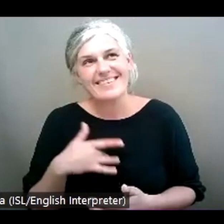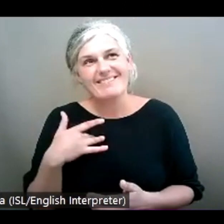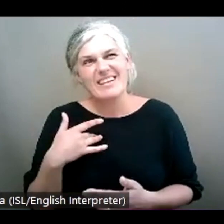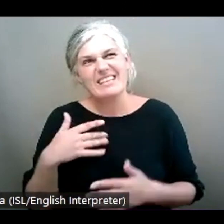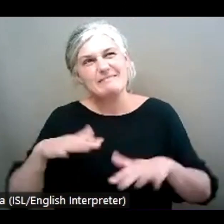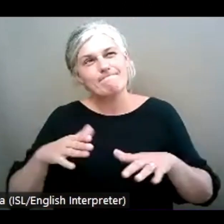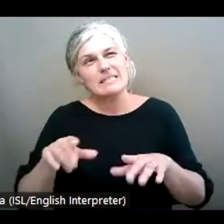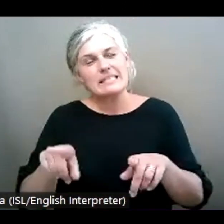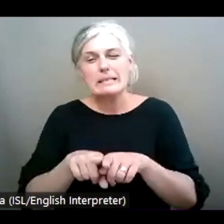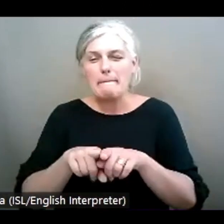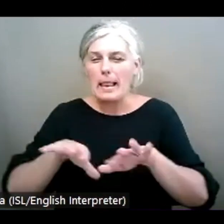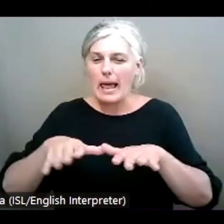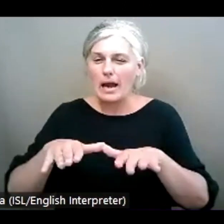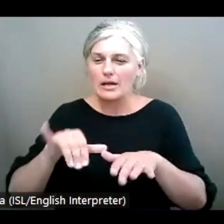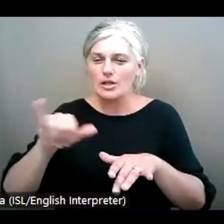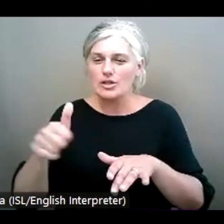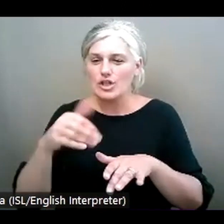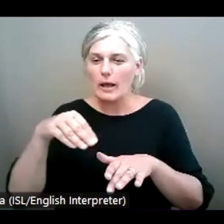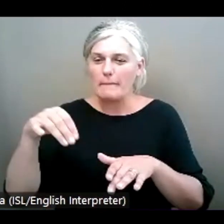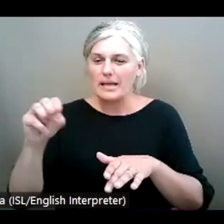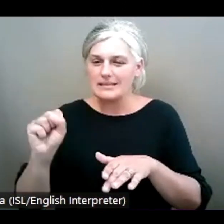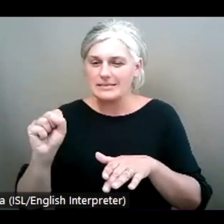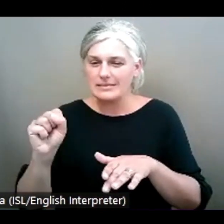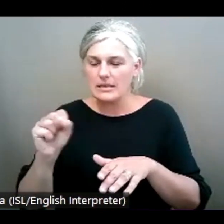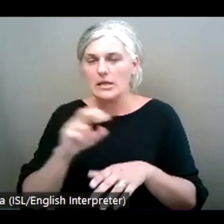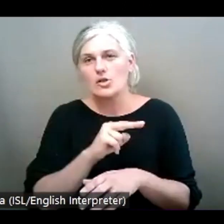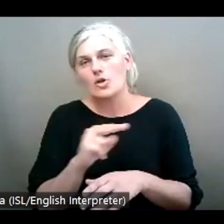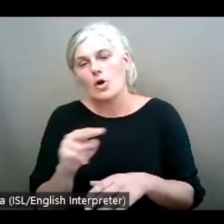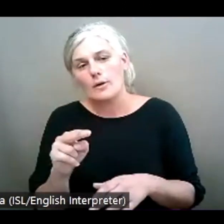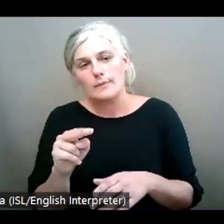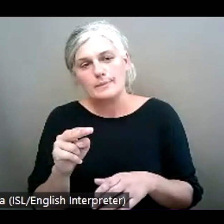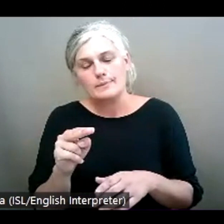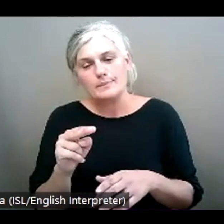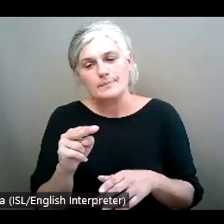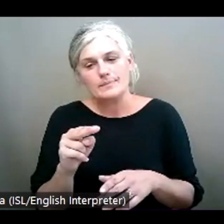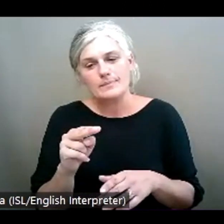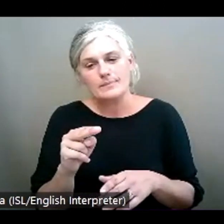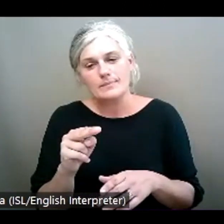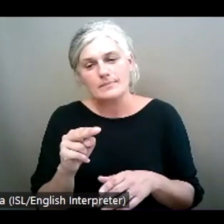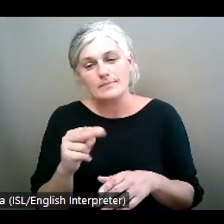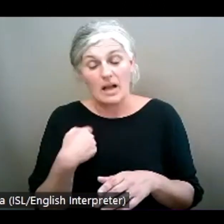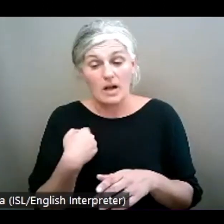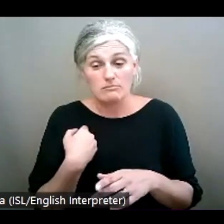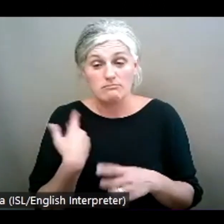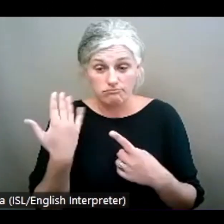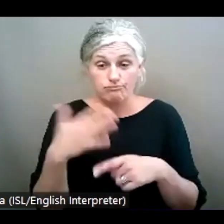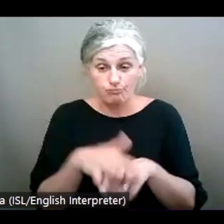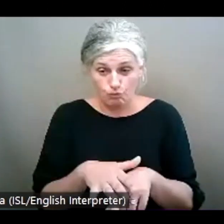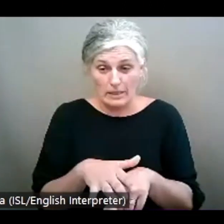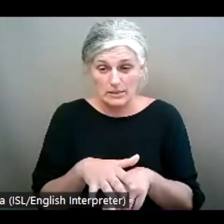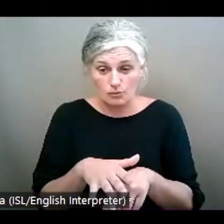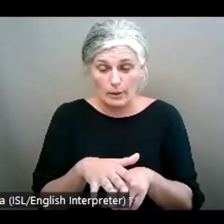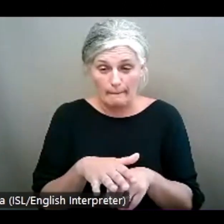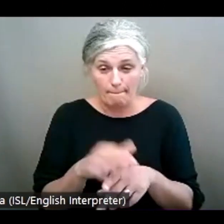in that, like, it wasn't, so I went to mainstream primary and